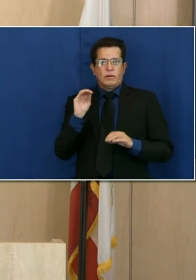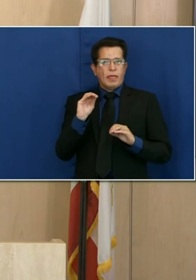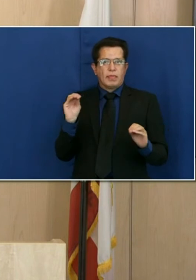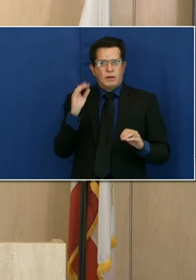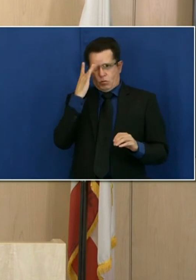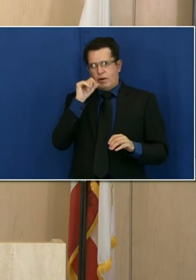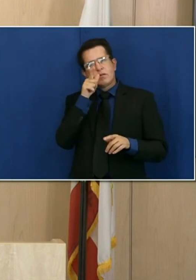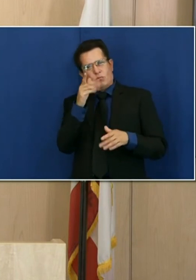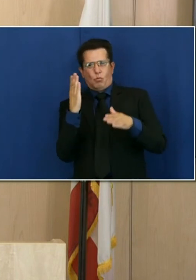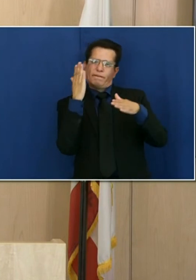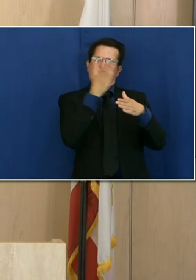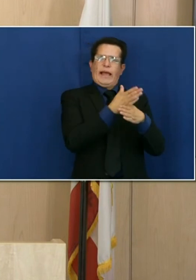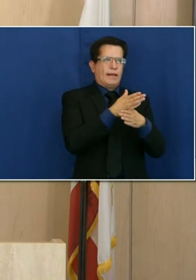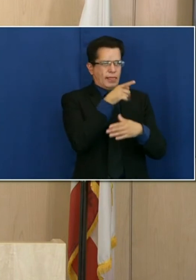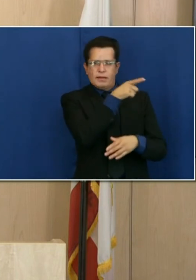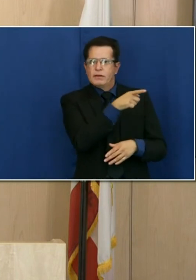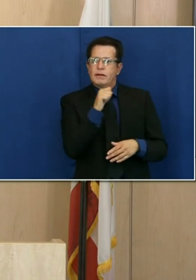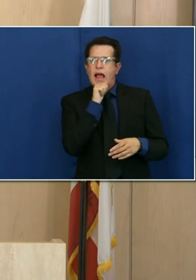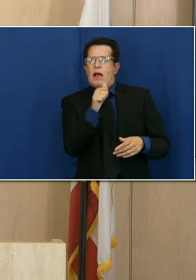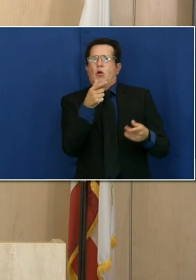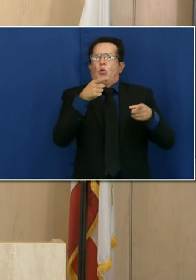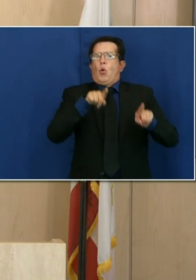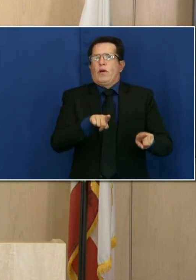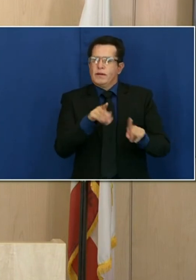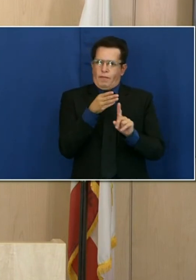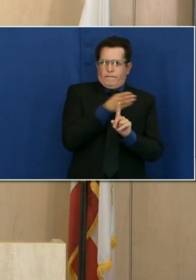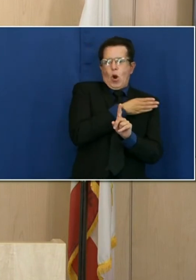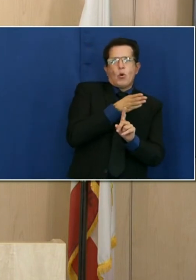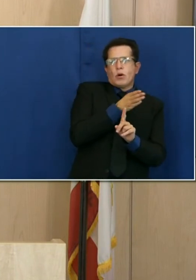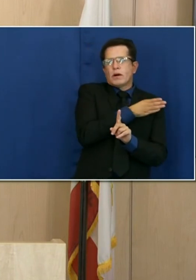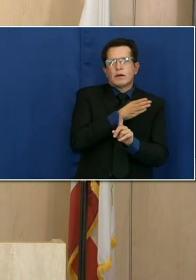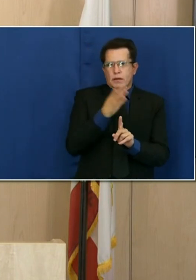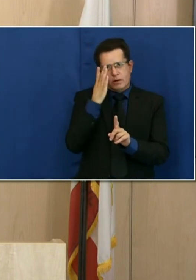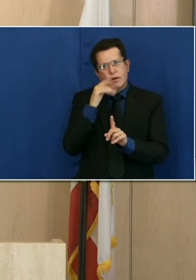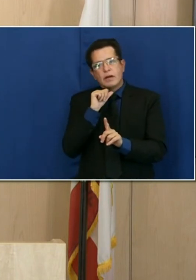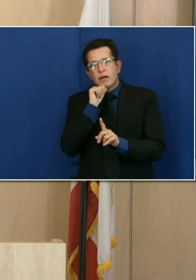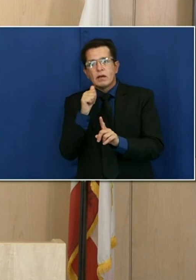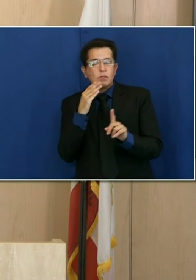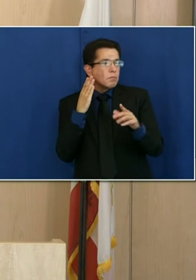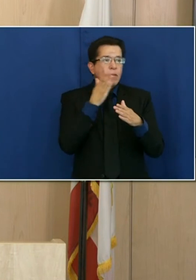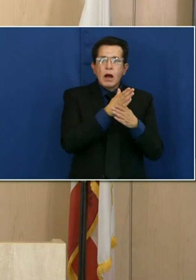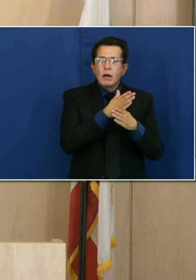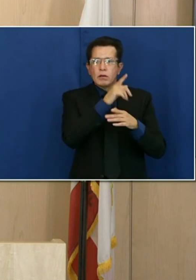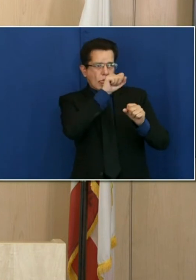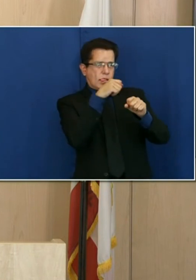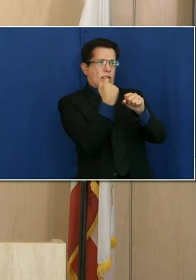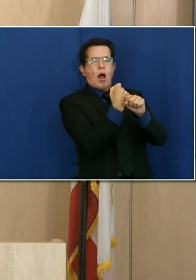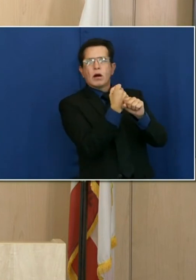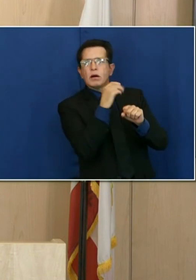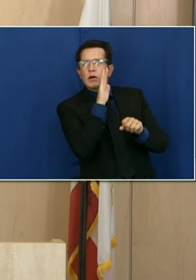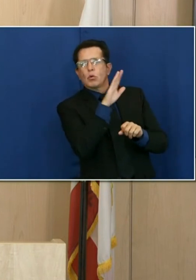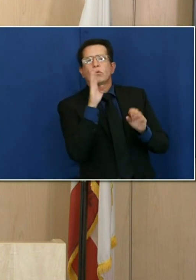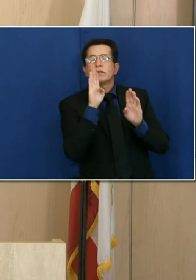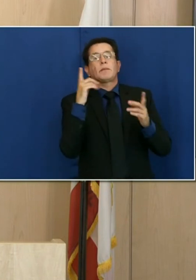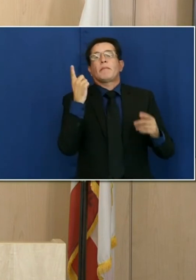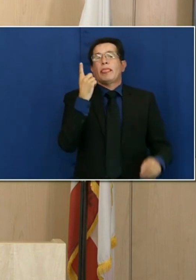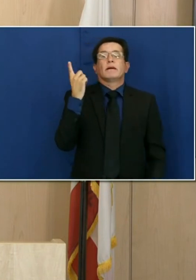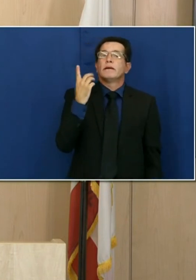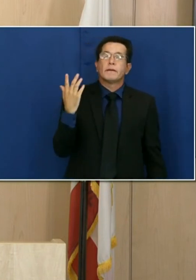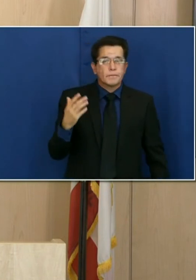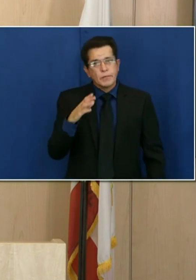to prevent the event from occurring in the first place if they have to, padlock doors or something? And secondly,